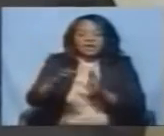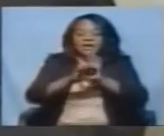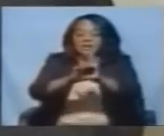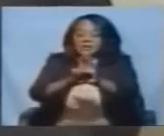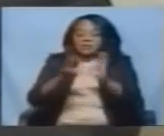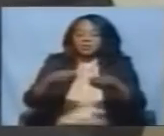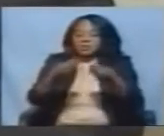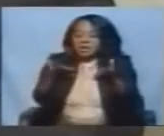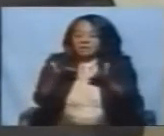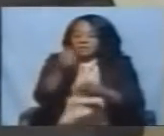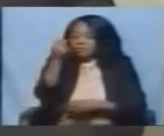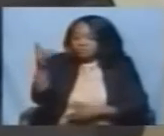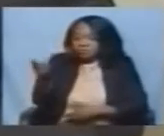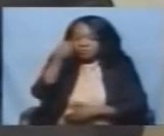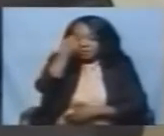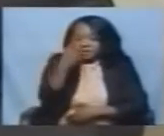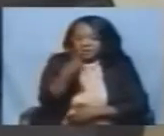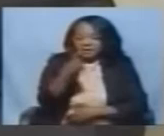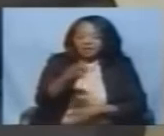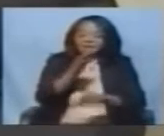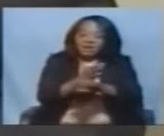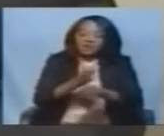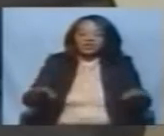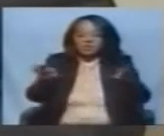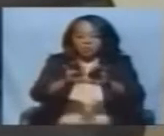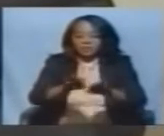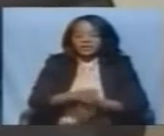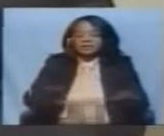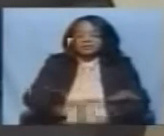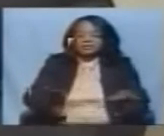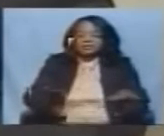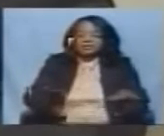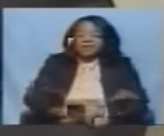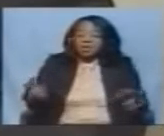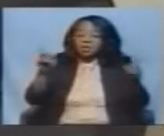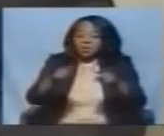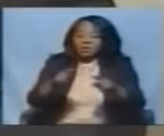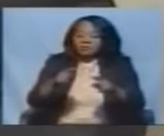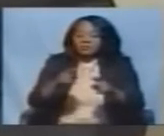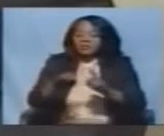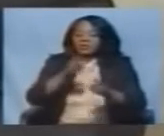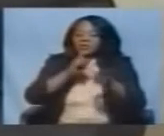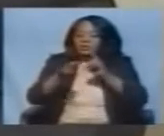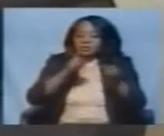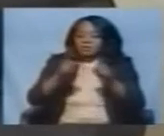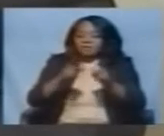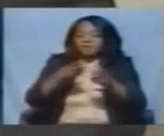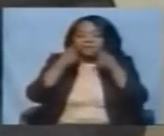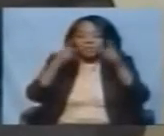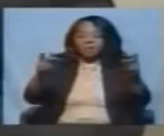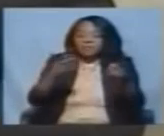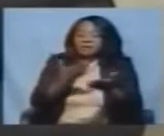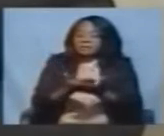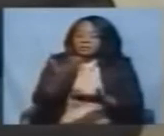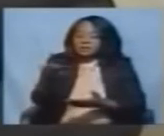for you to understand the importance of this function. First of all, when you talk about public procurement, you may be aware that